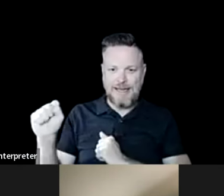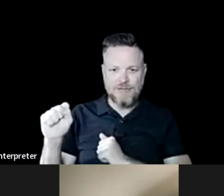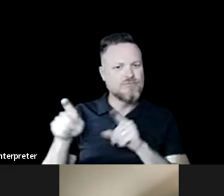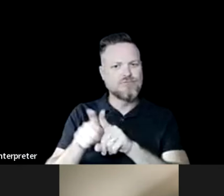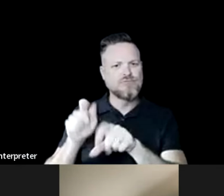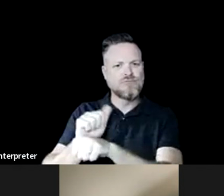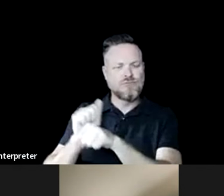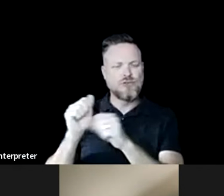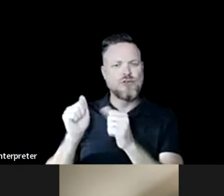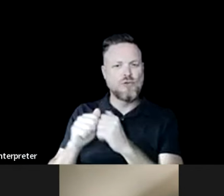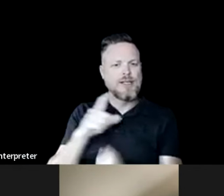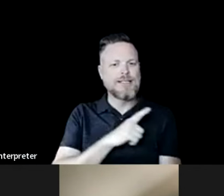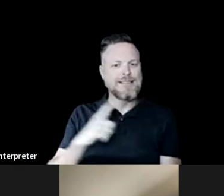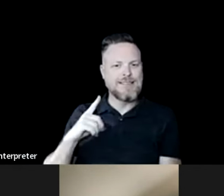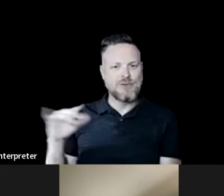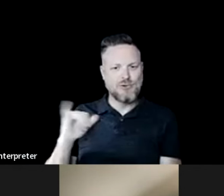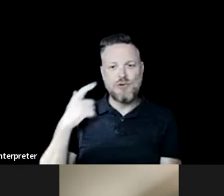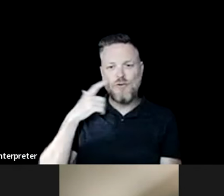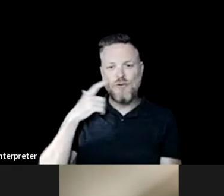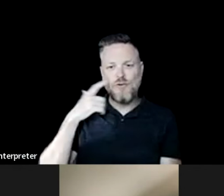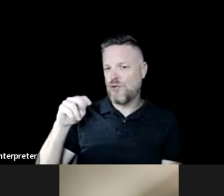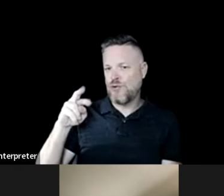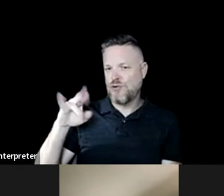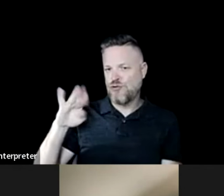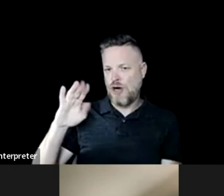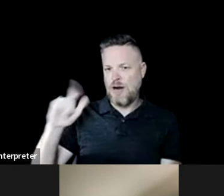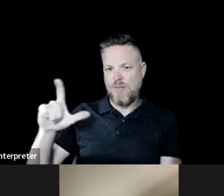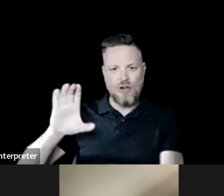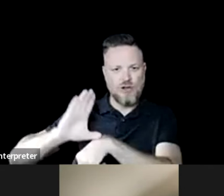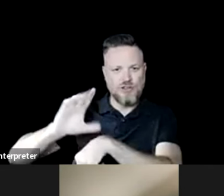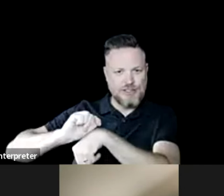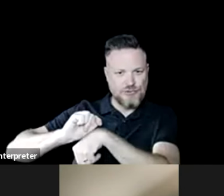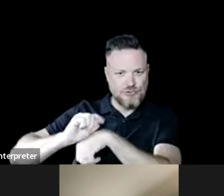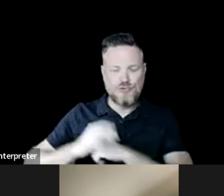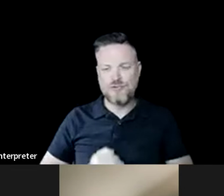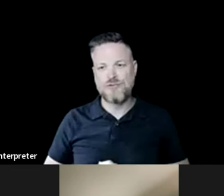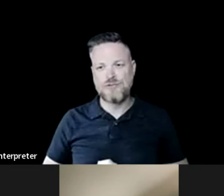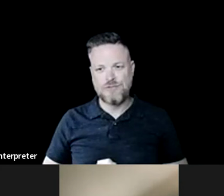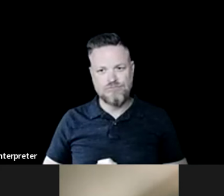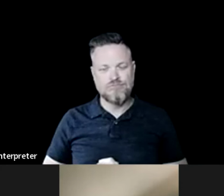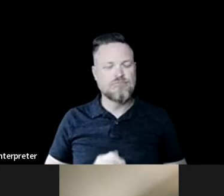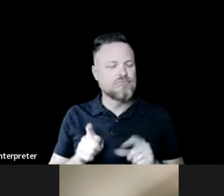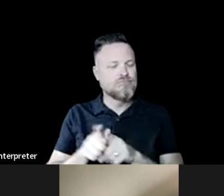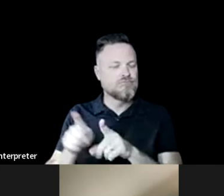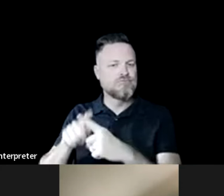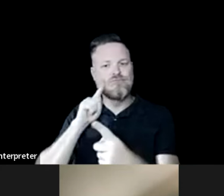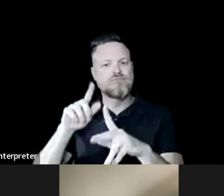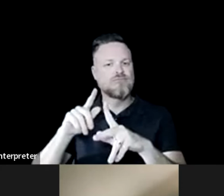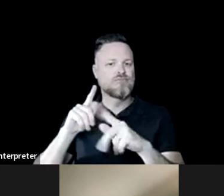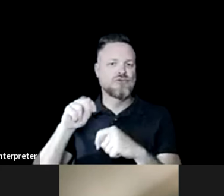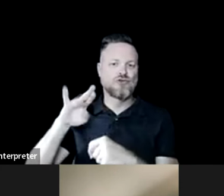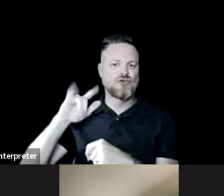some legislation for tribal consultation and also just tribal advocacy